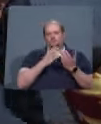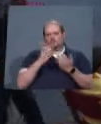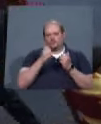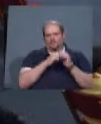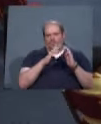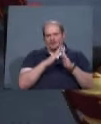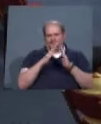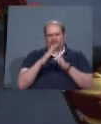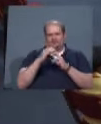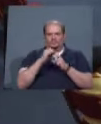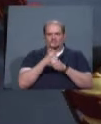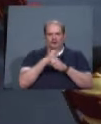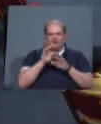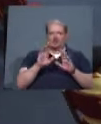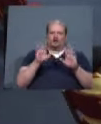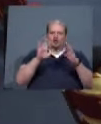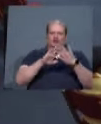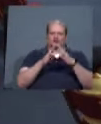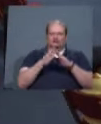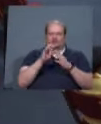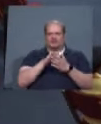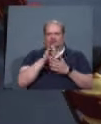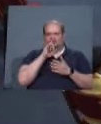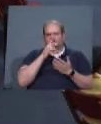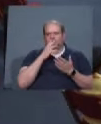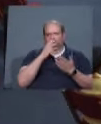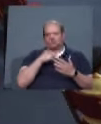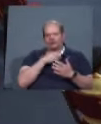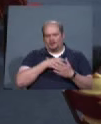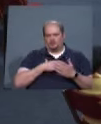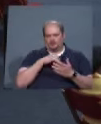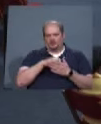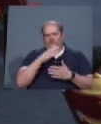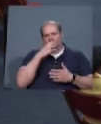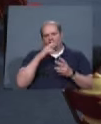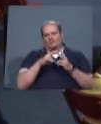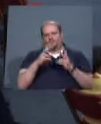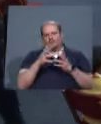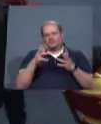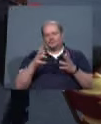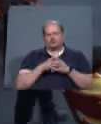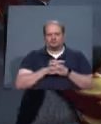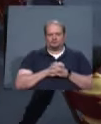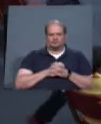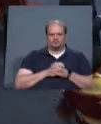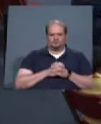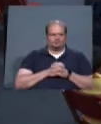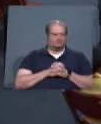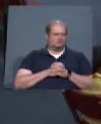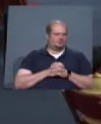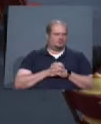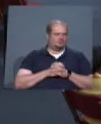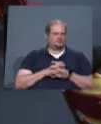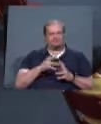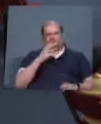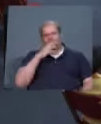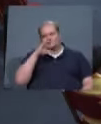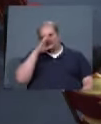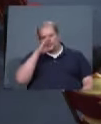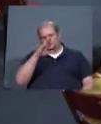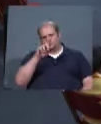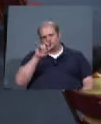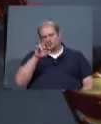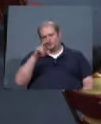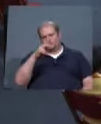city. You've made it the great city that it is, and I want to tell you I appreciate that. Well, thank you very much. You're welcome. Thank you, Director